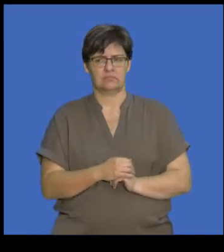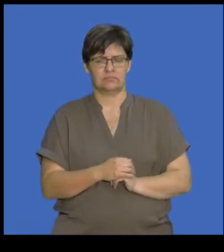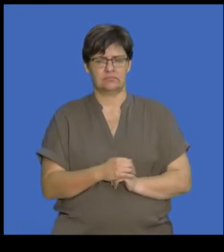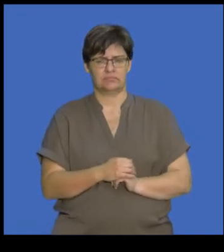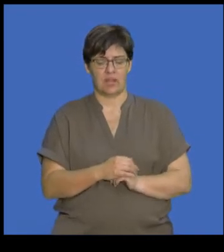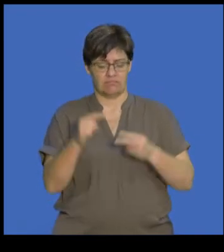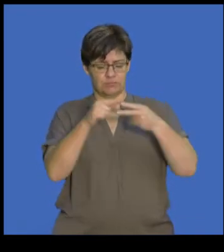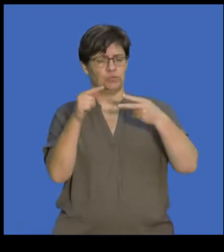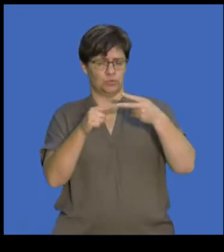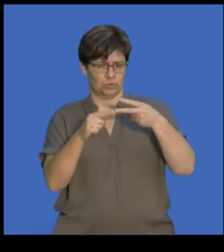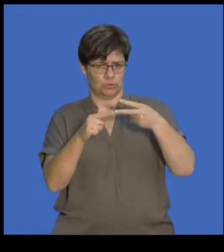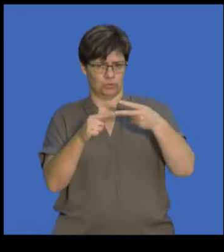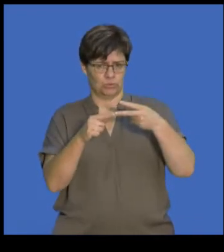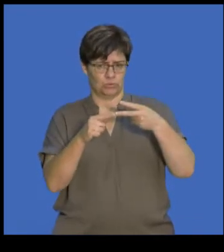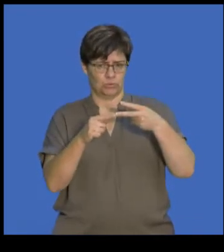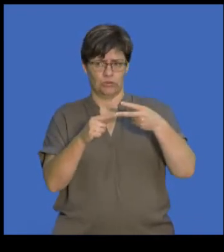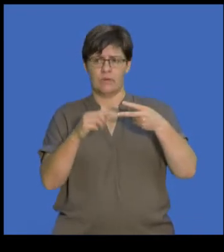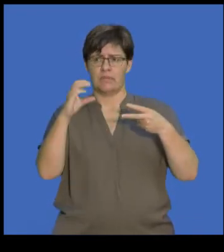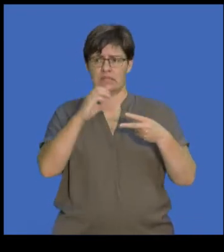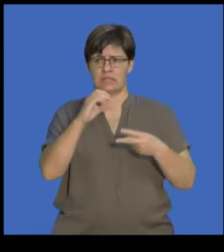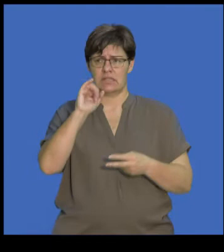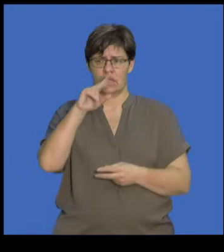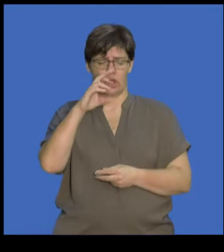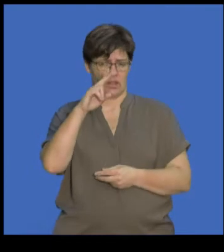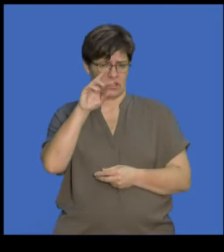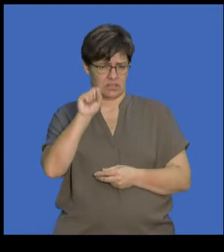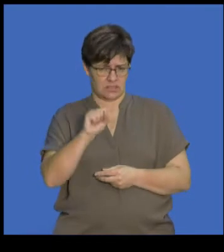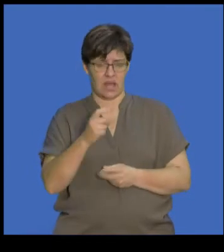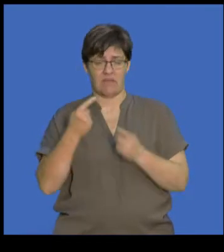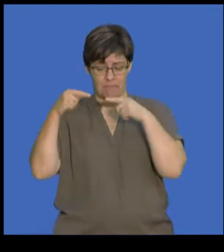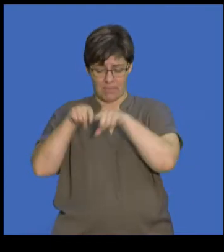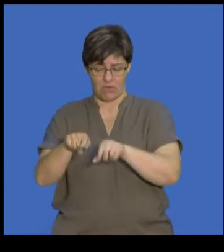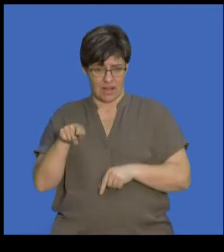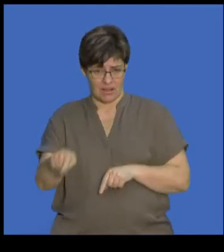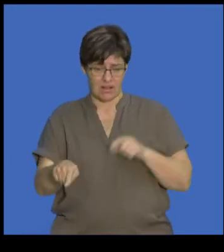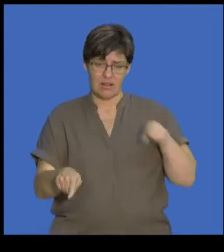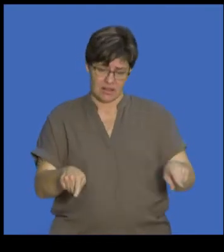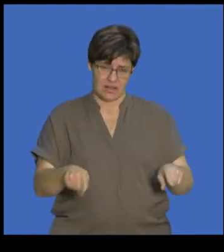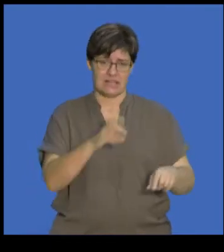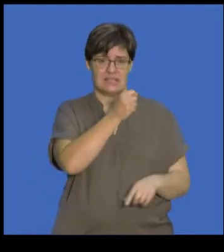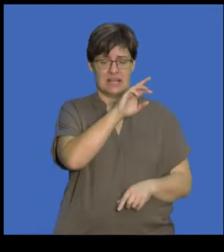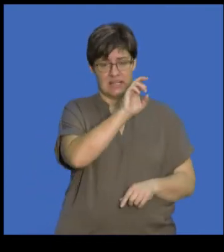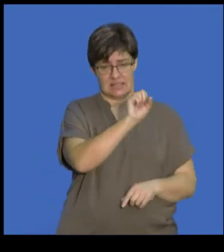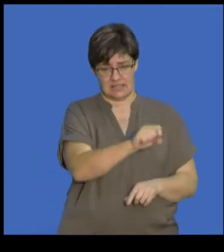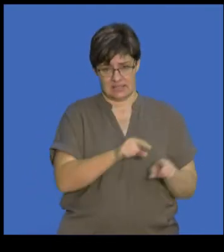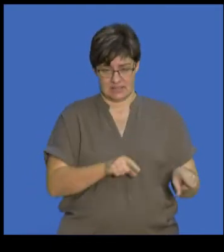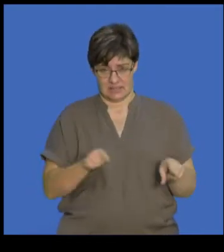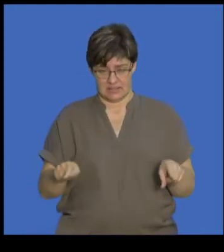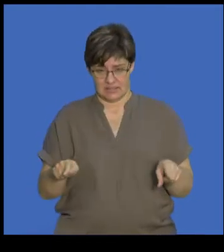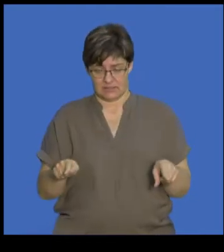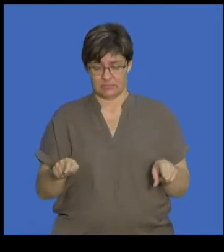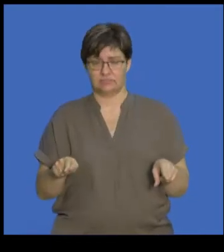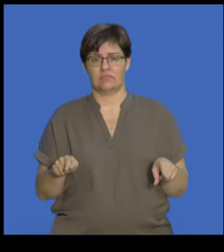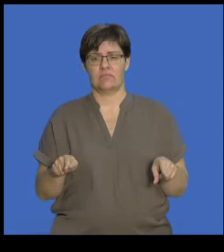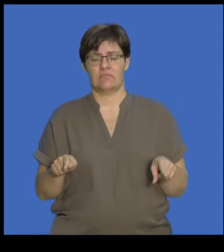2 types of circuits in terms of connection. We've got a parallel as well as a series, but we want to see